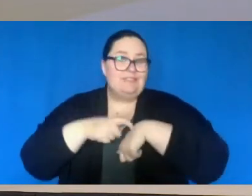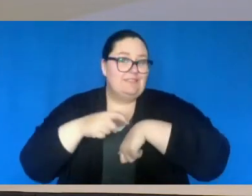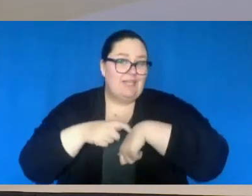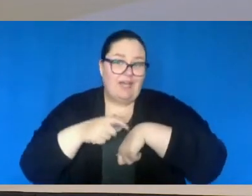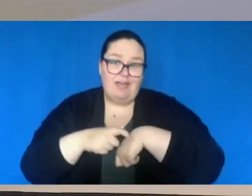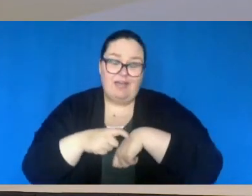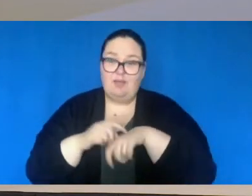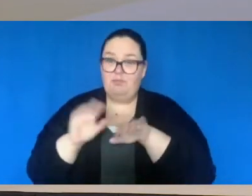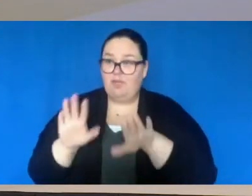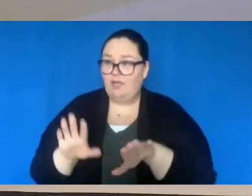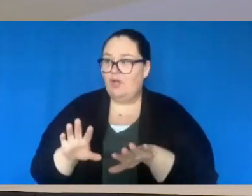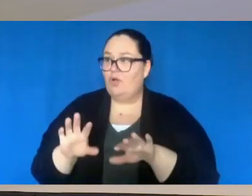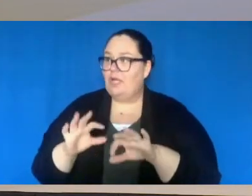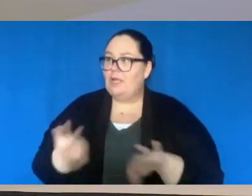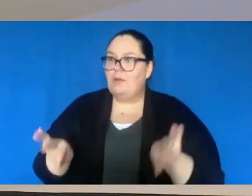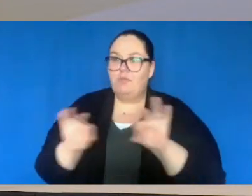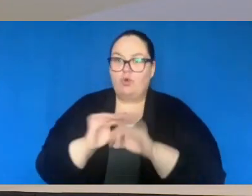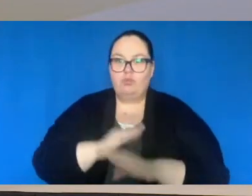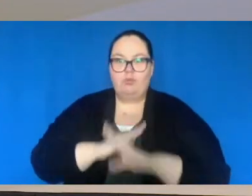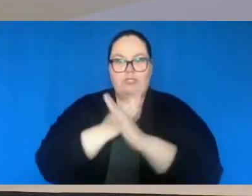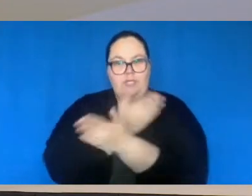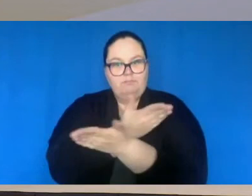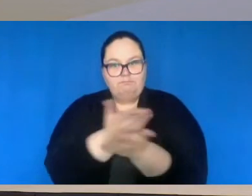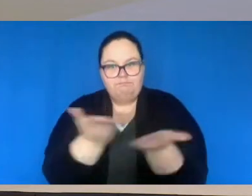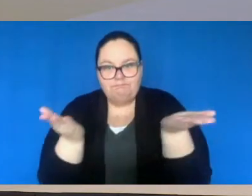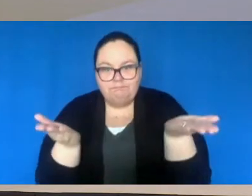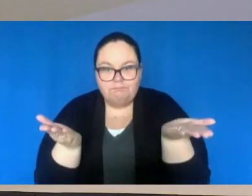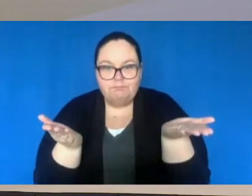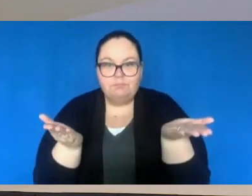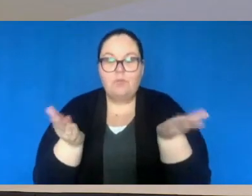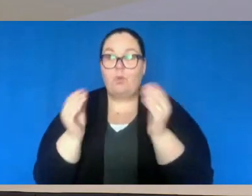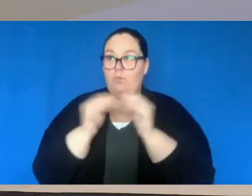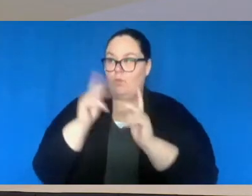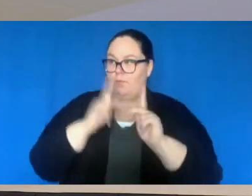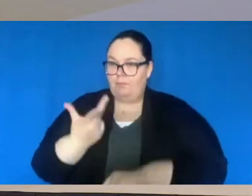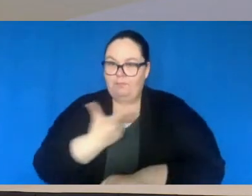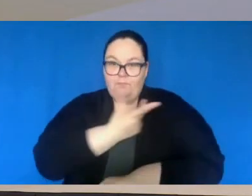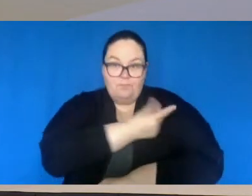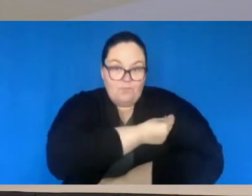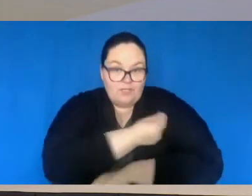to take the necessary steps to protect islanders until we have more people vaccinated.